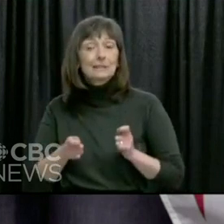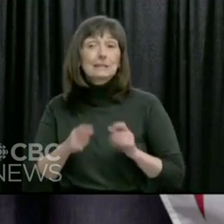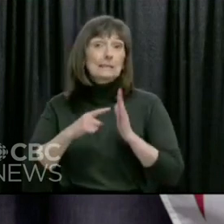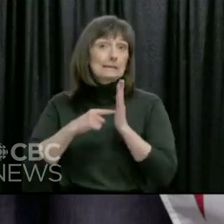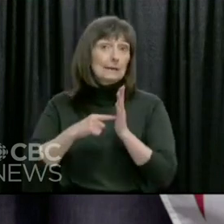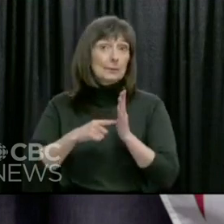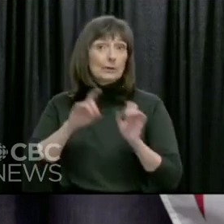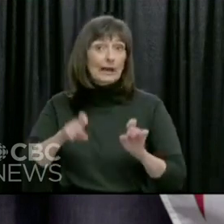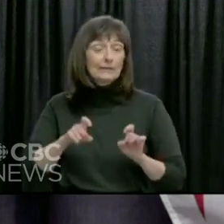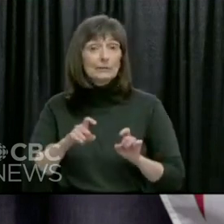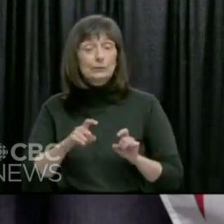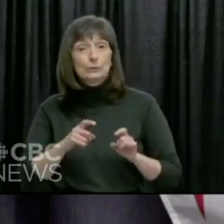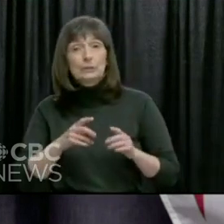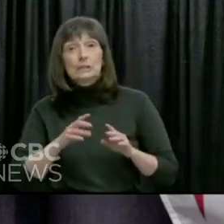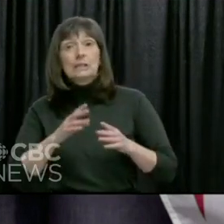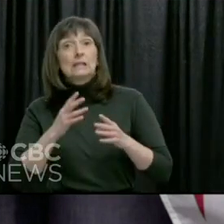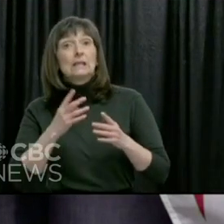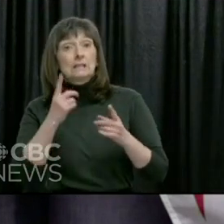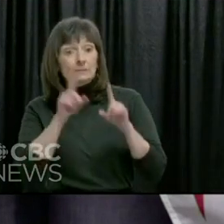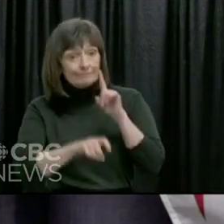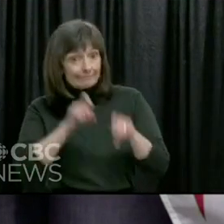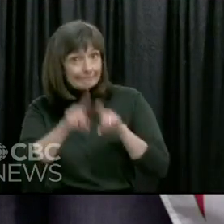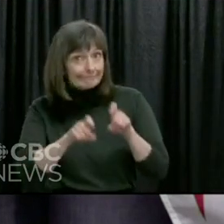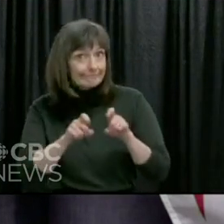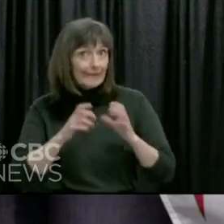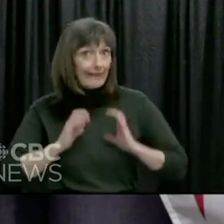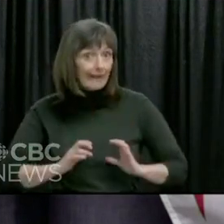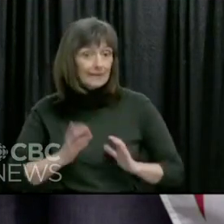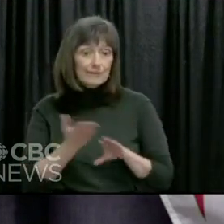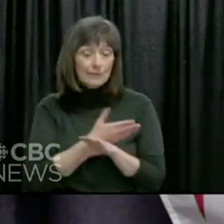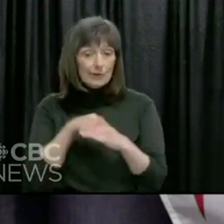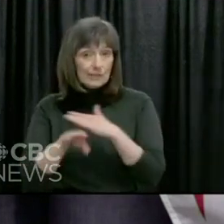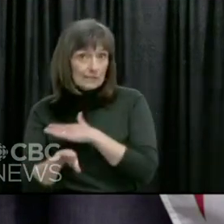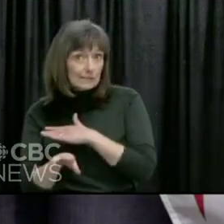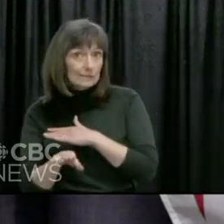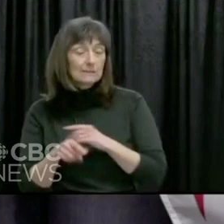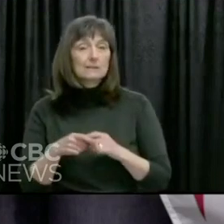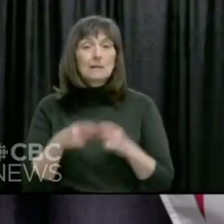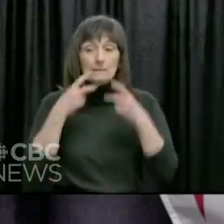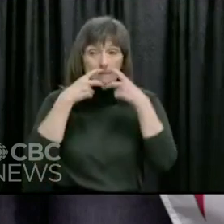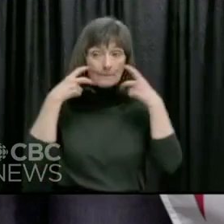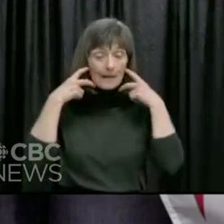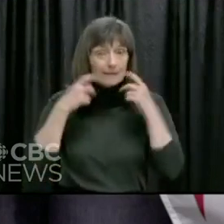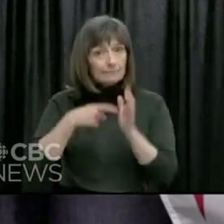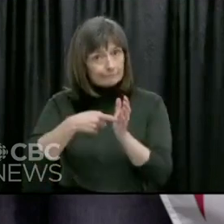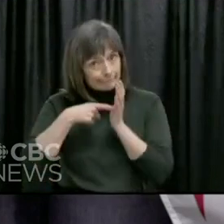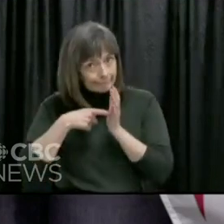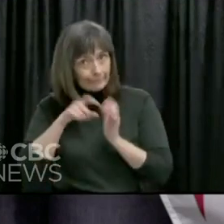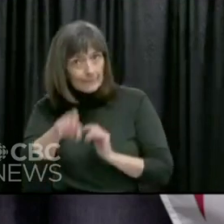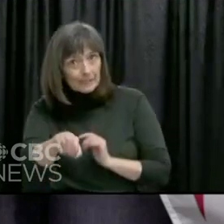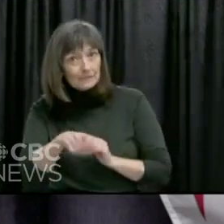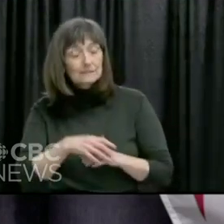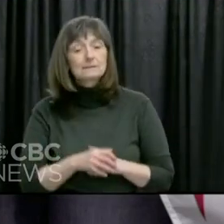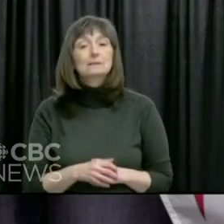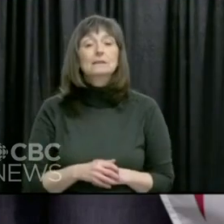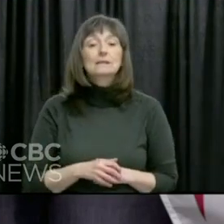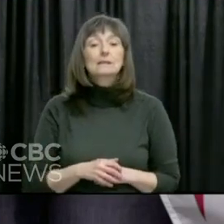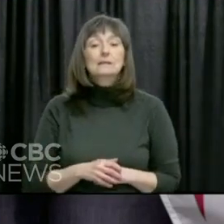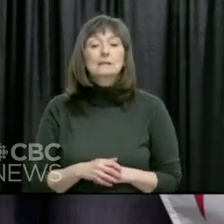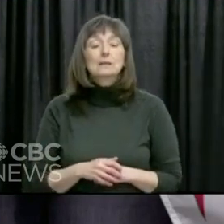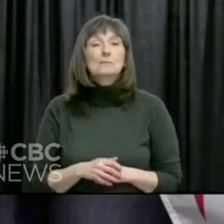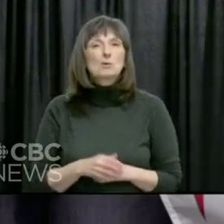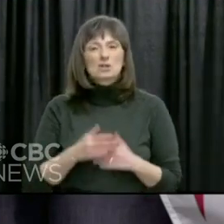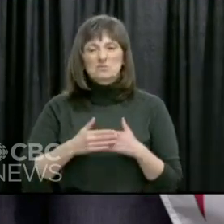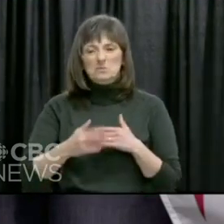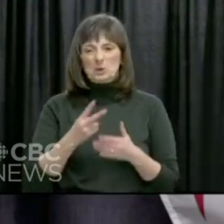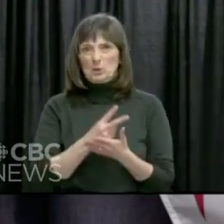clients, wearing masks, that sort of thing. But we will be engaging in the next